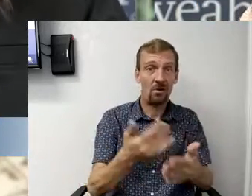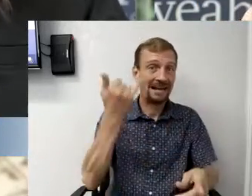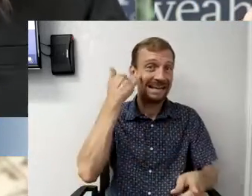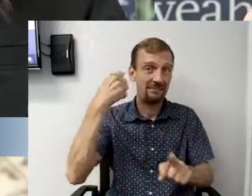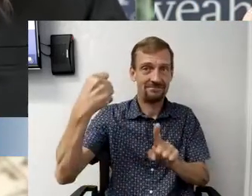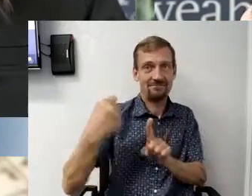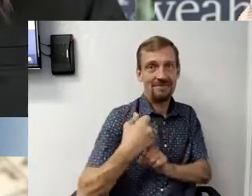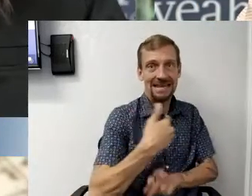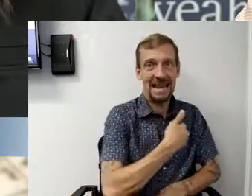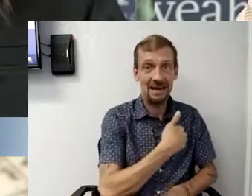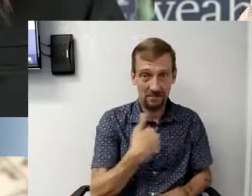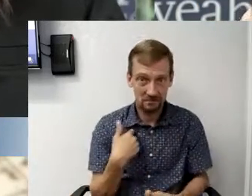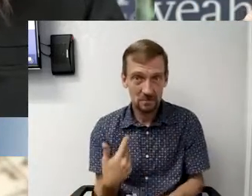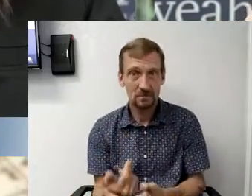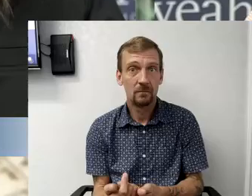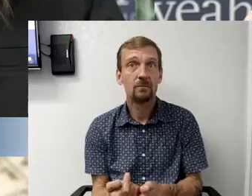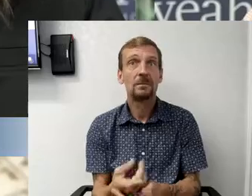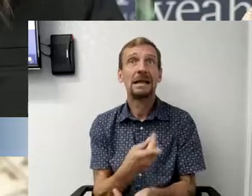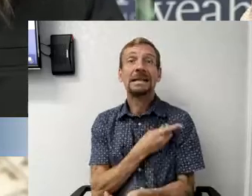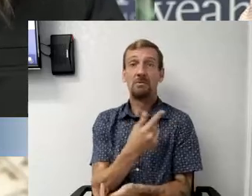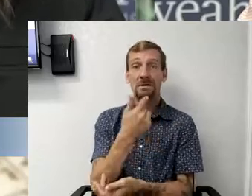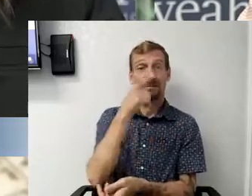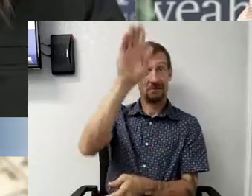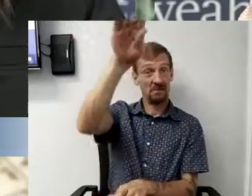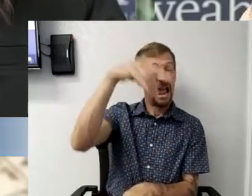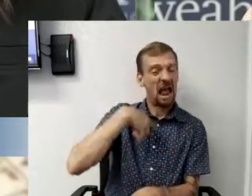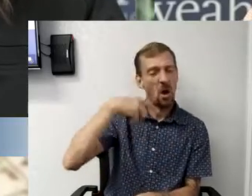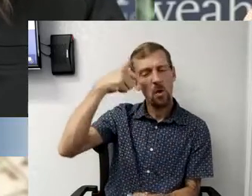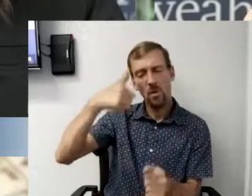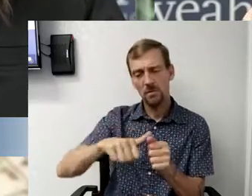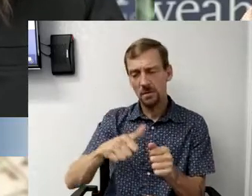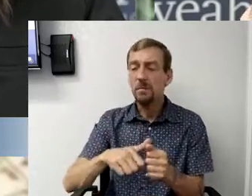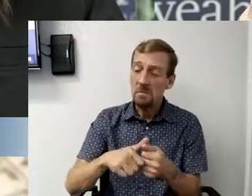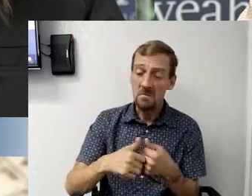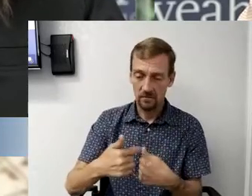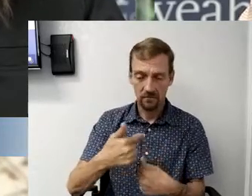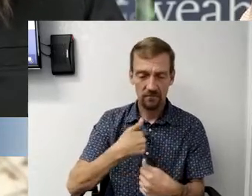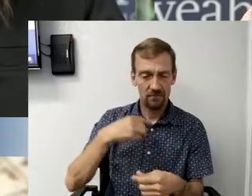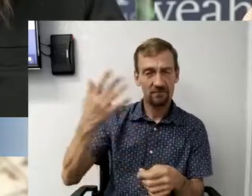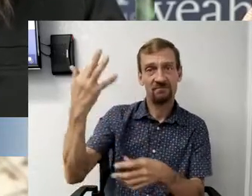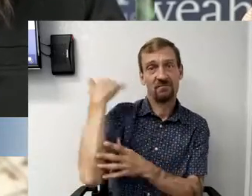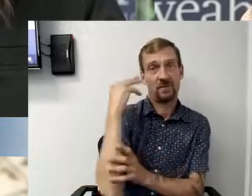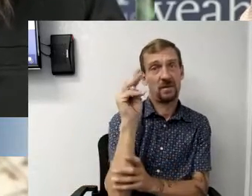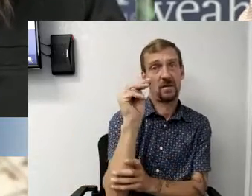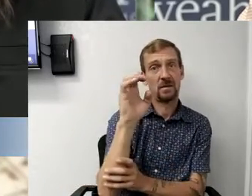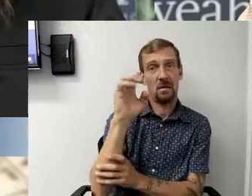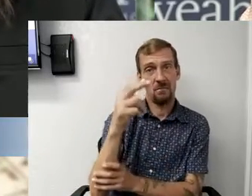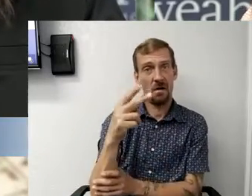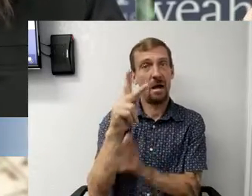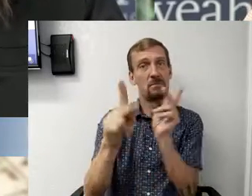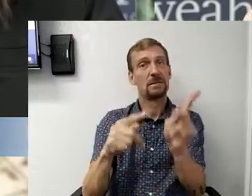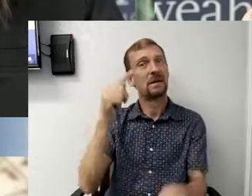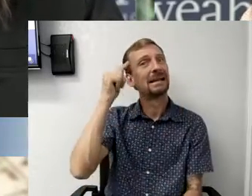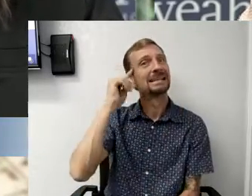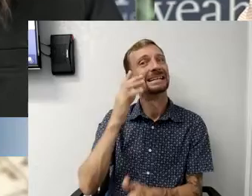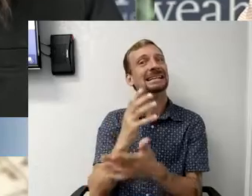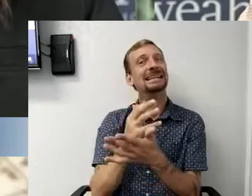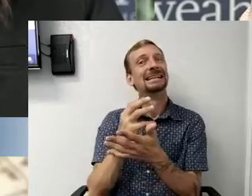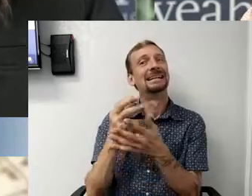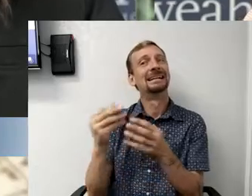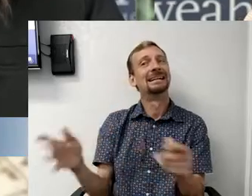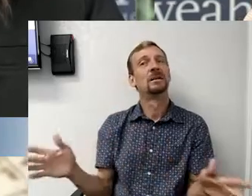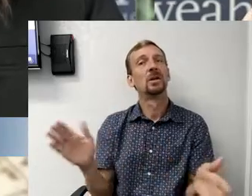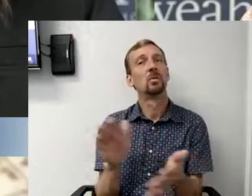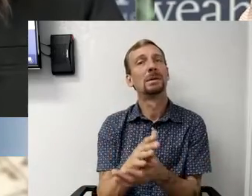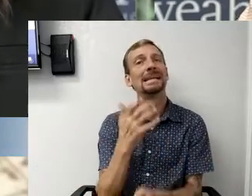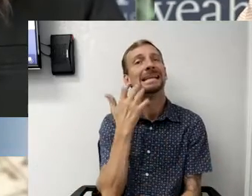that devastation would look like. And I can remember back in March or April, we were saying it will probably go away with the heat. Maybe it will go away with the